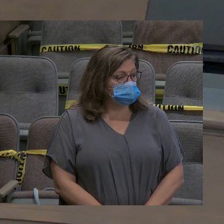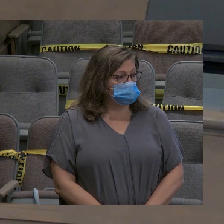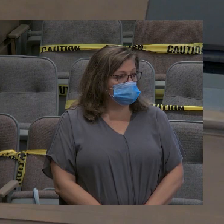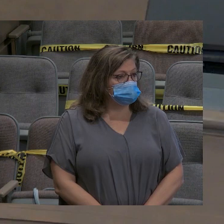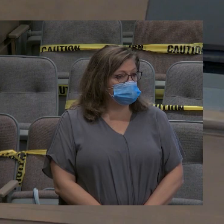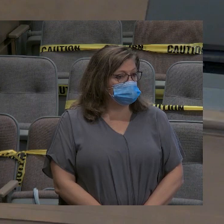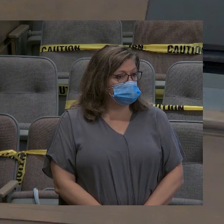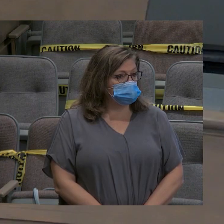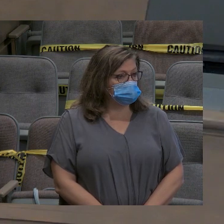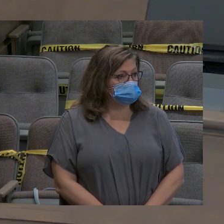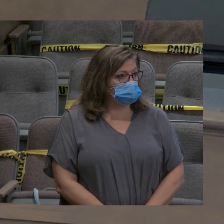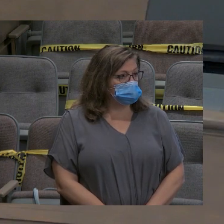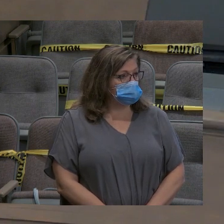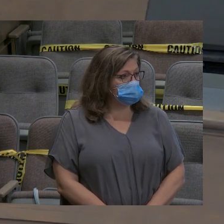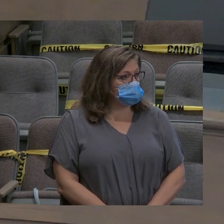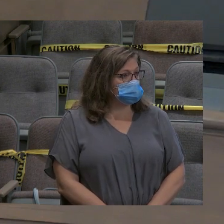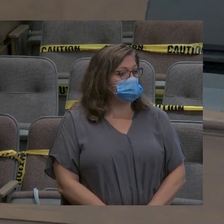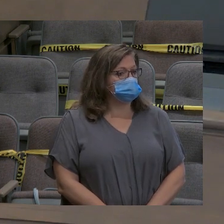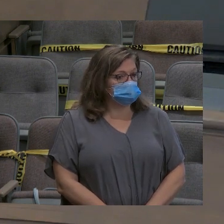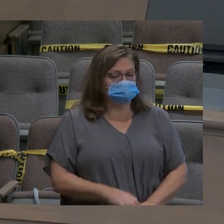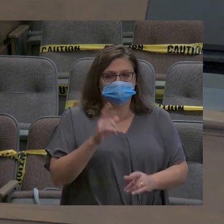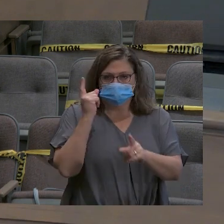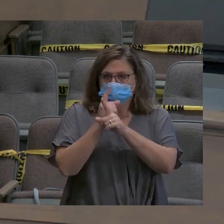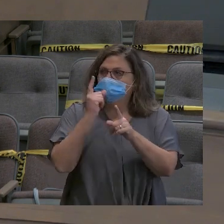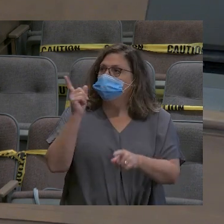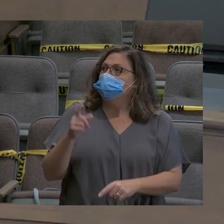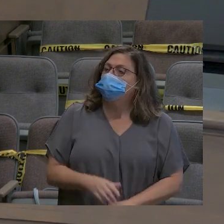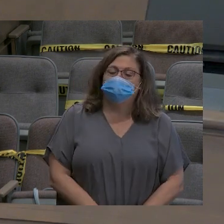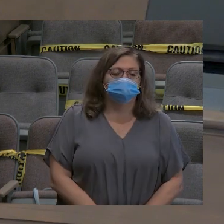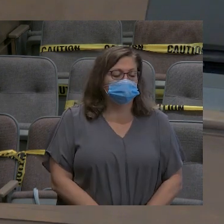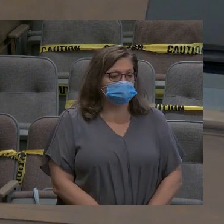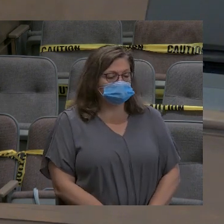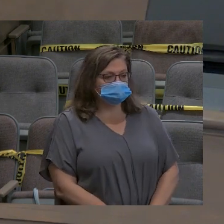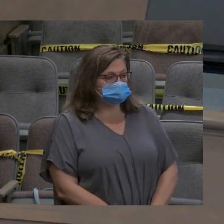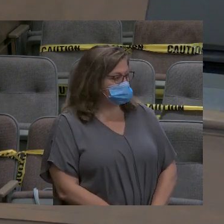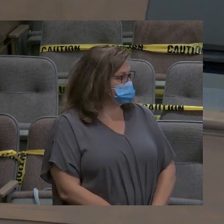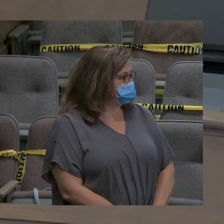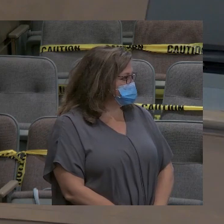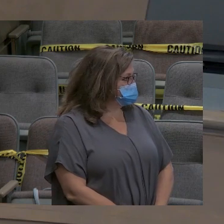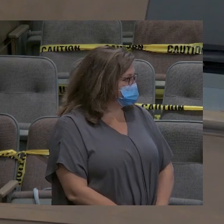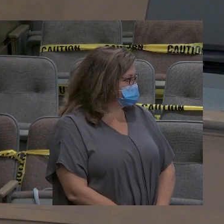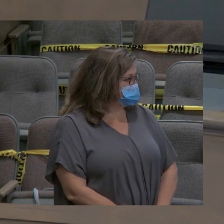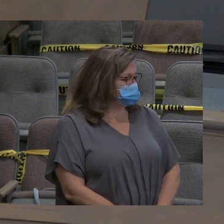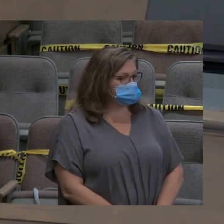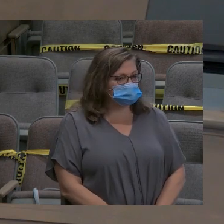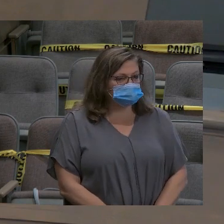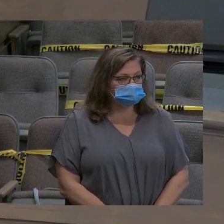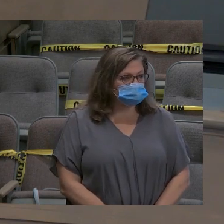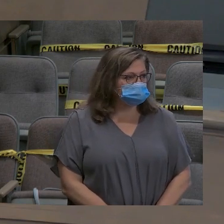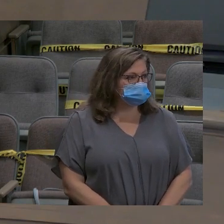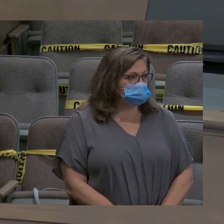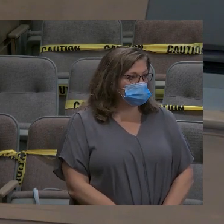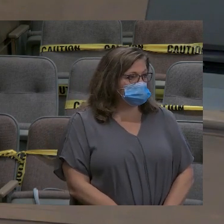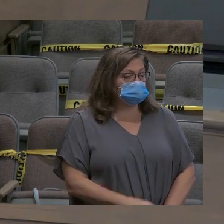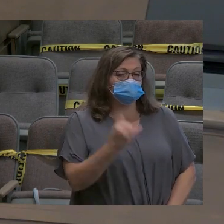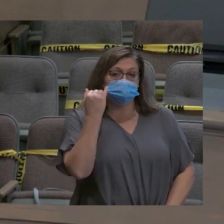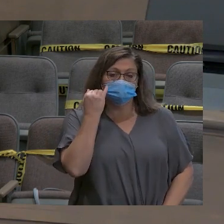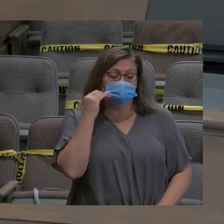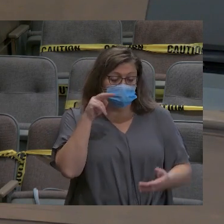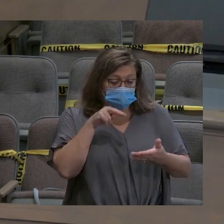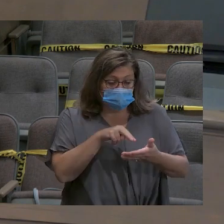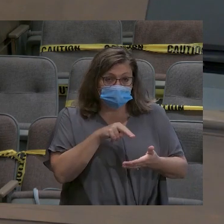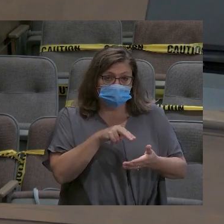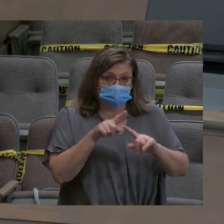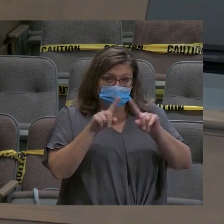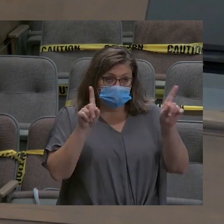if we could advance. Yes, right there. So if you refer to this slide and you look at